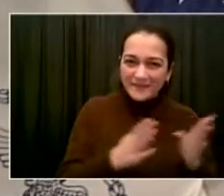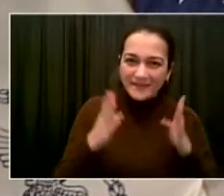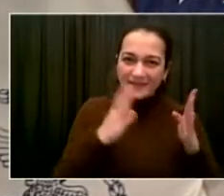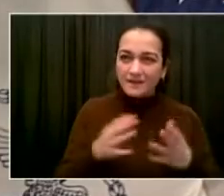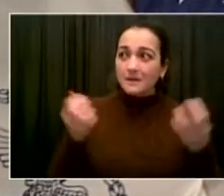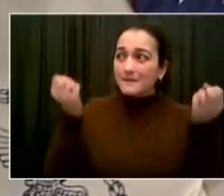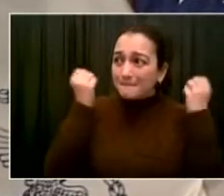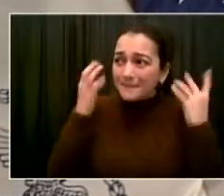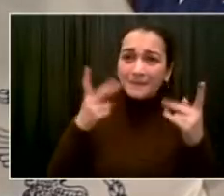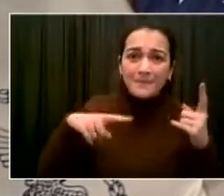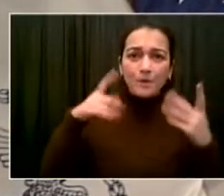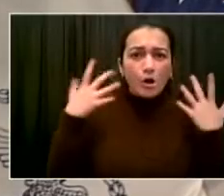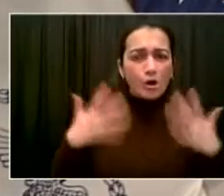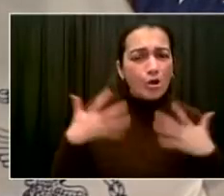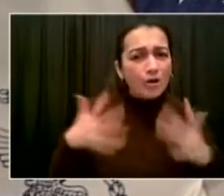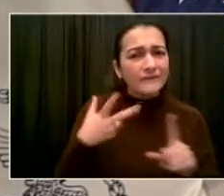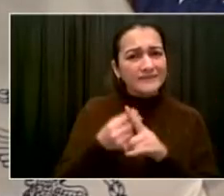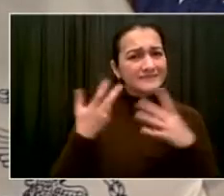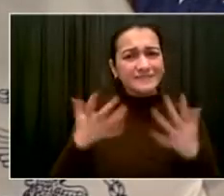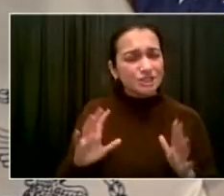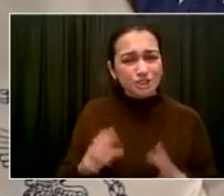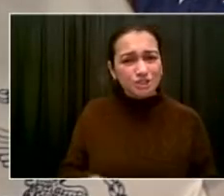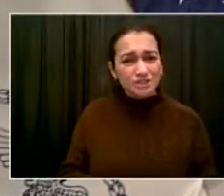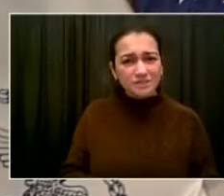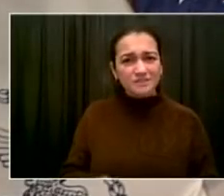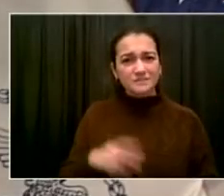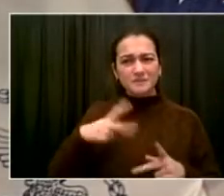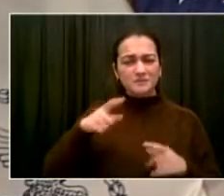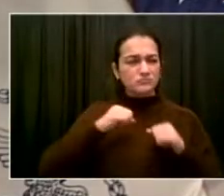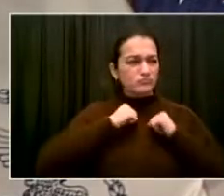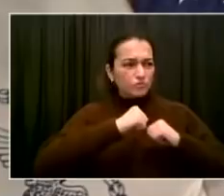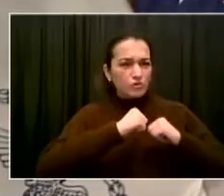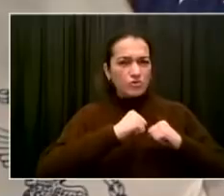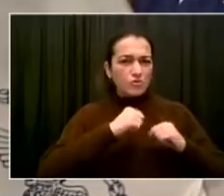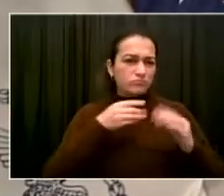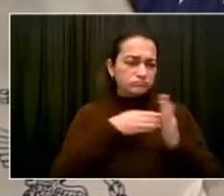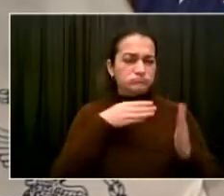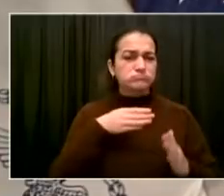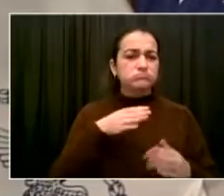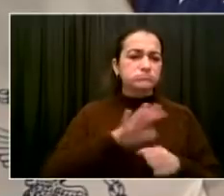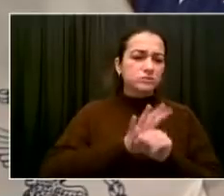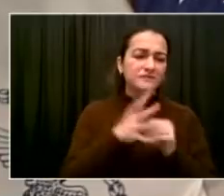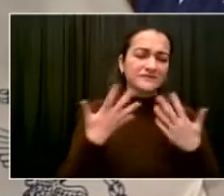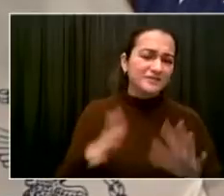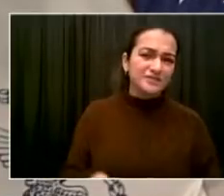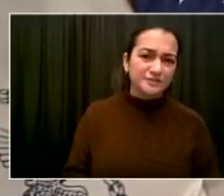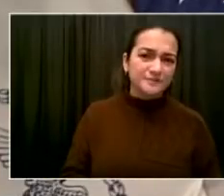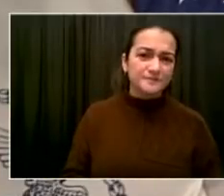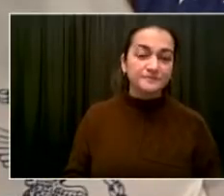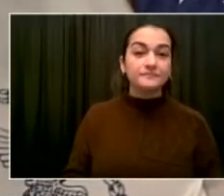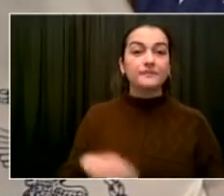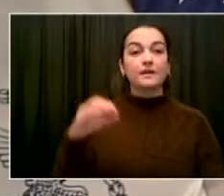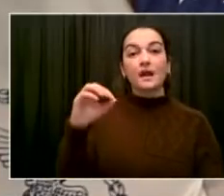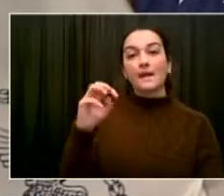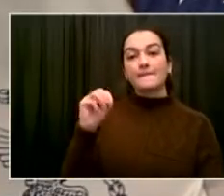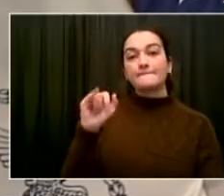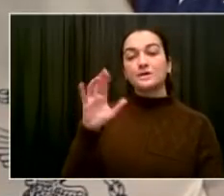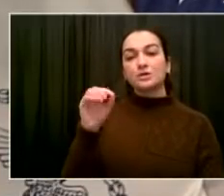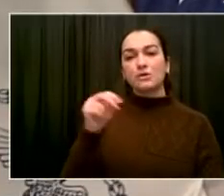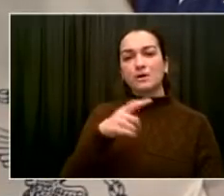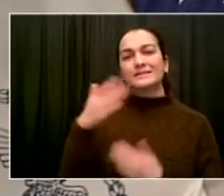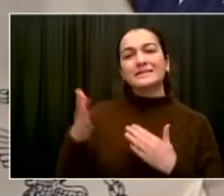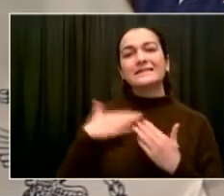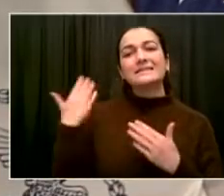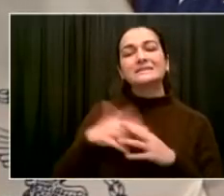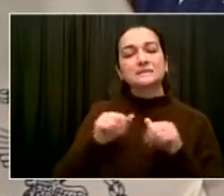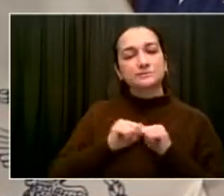than ever before. So Omicron's very transmissible, but Omicron appears, so far at least, to be